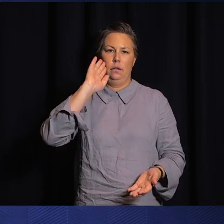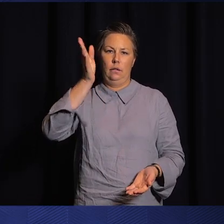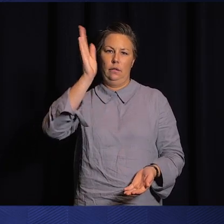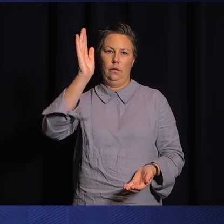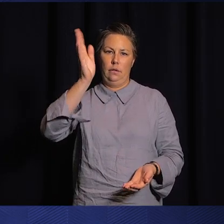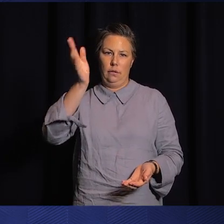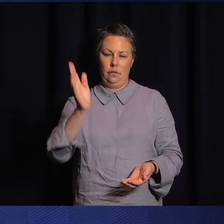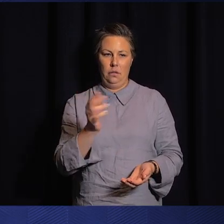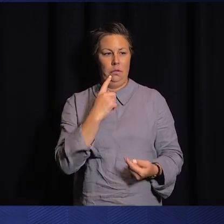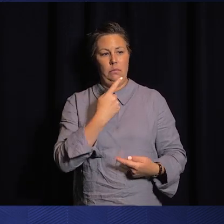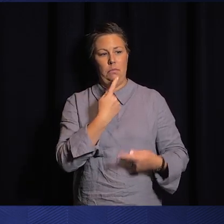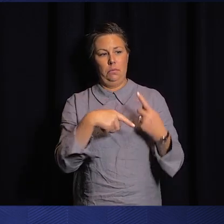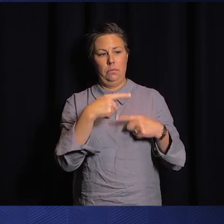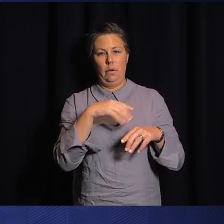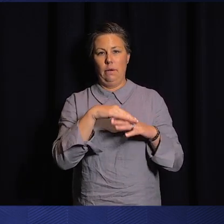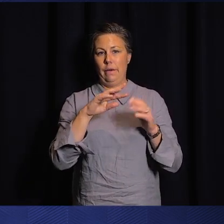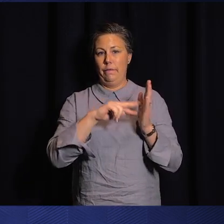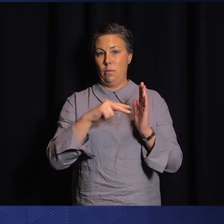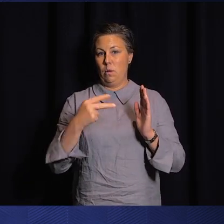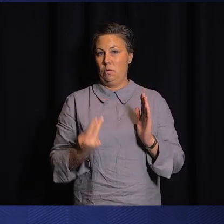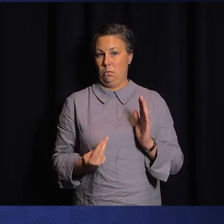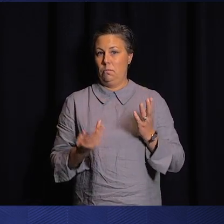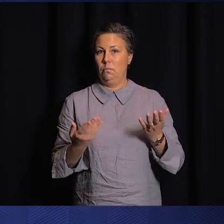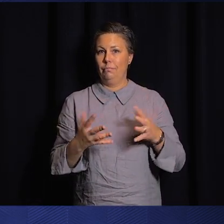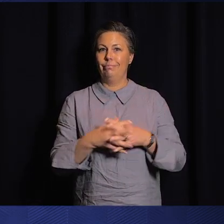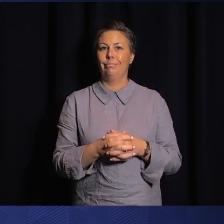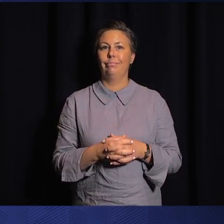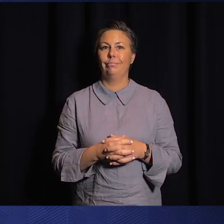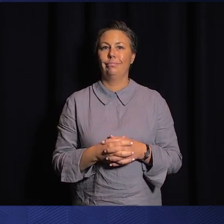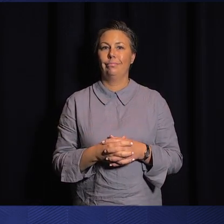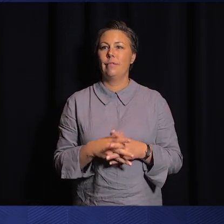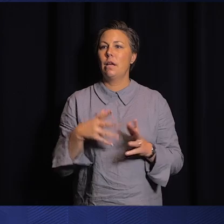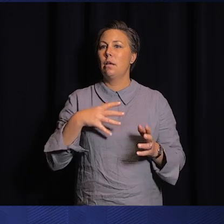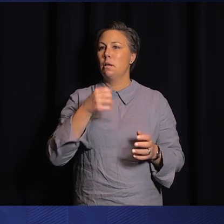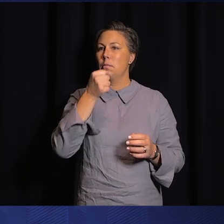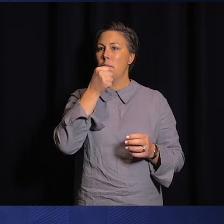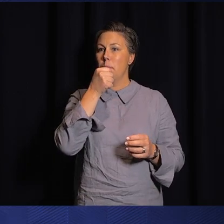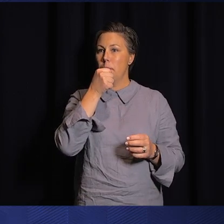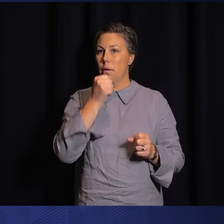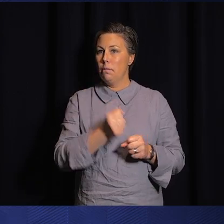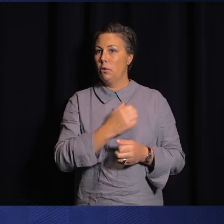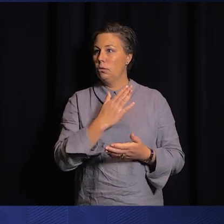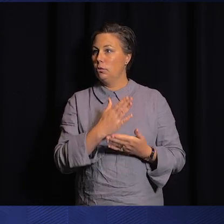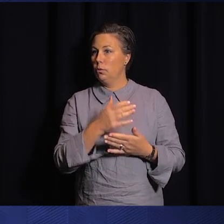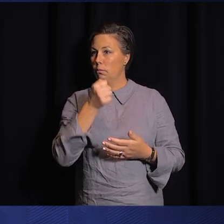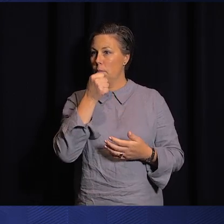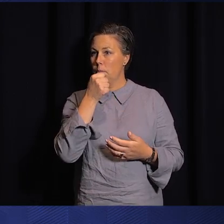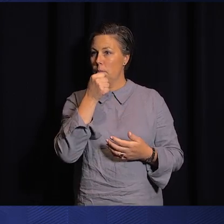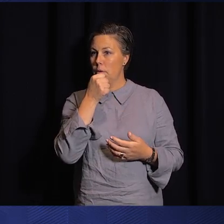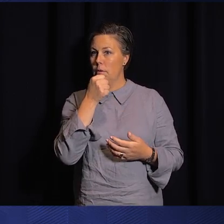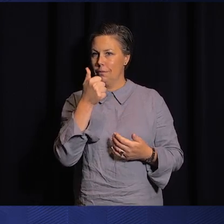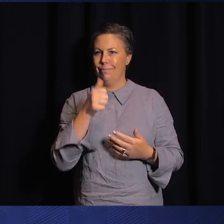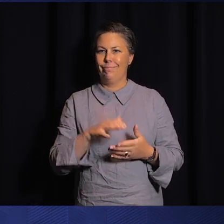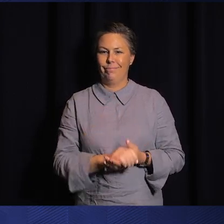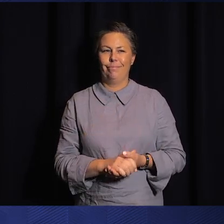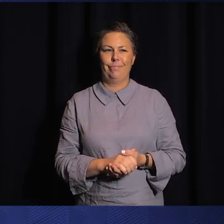Vanuatu policy on internal displacement. So to start us off, we need the mic to work. It sounds like it's